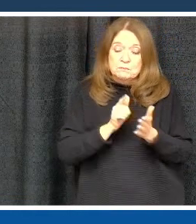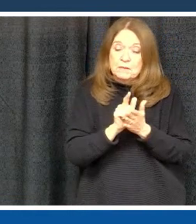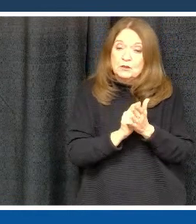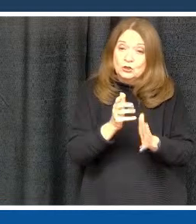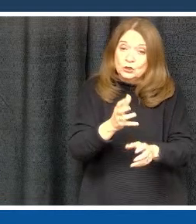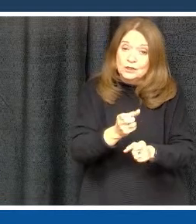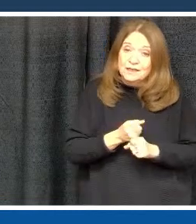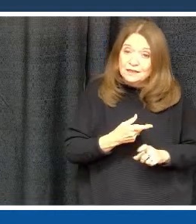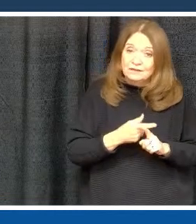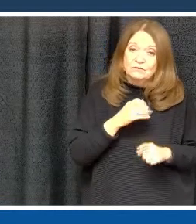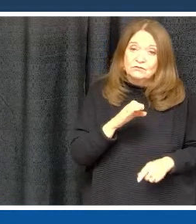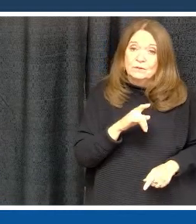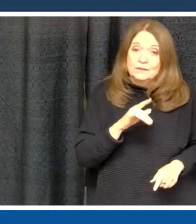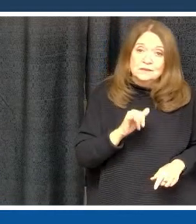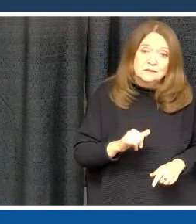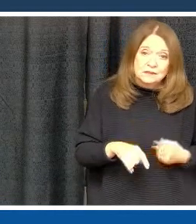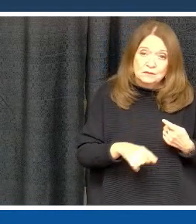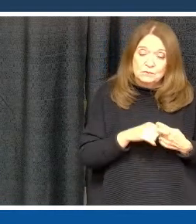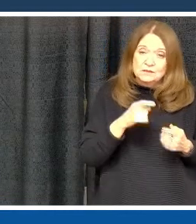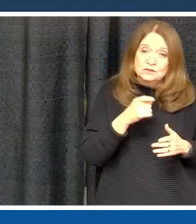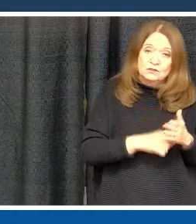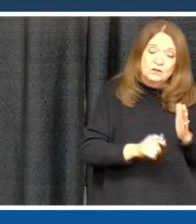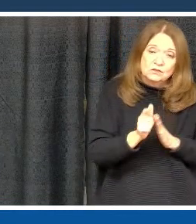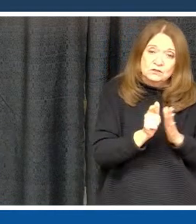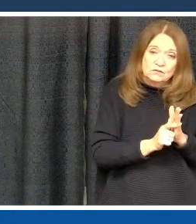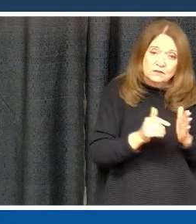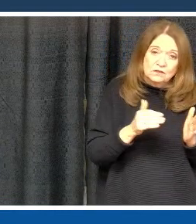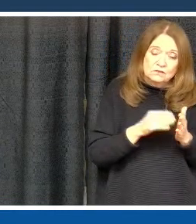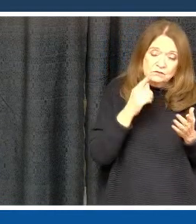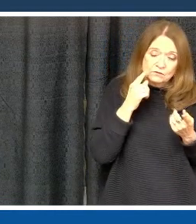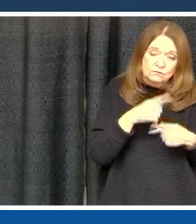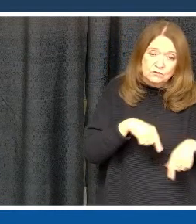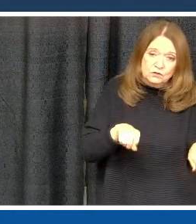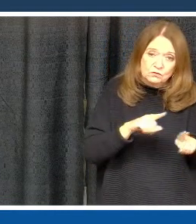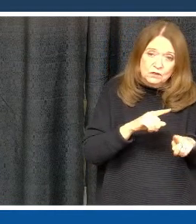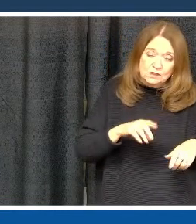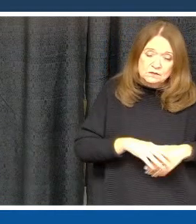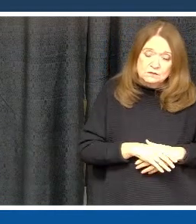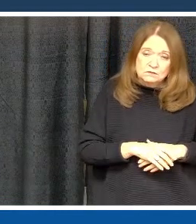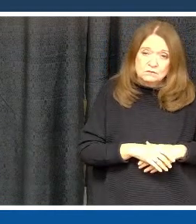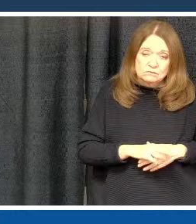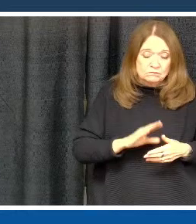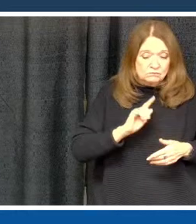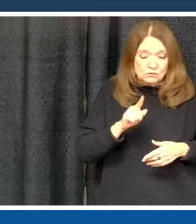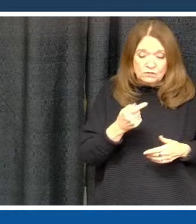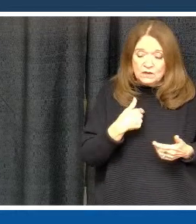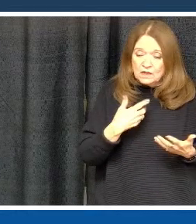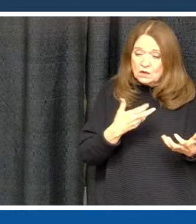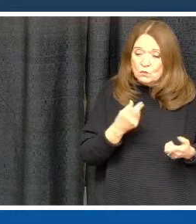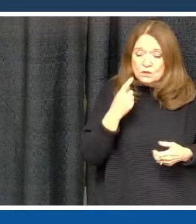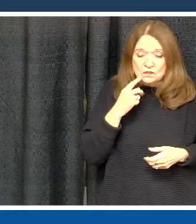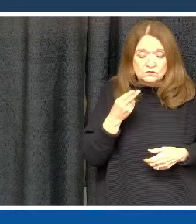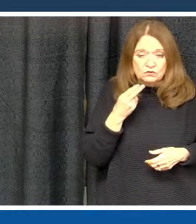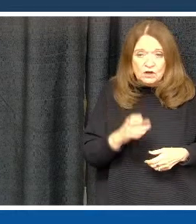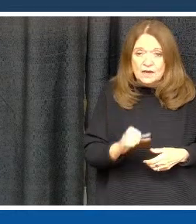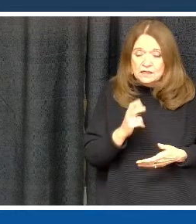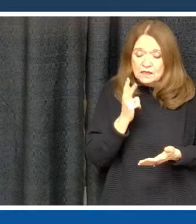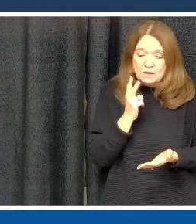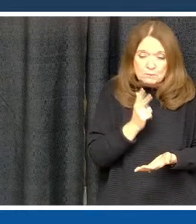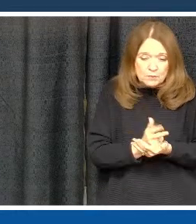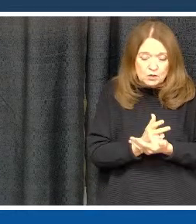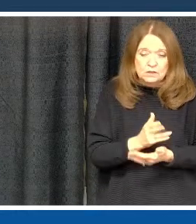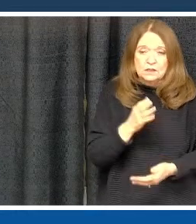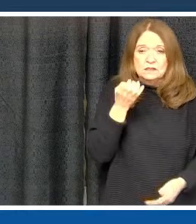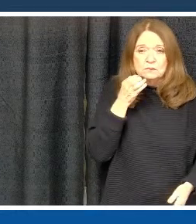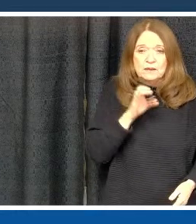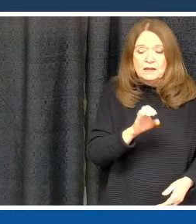the city, plus the cost of the lawsuit for you guys. All I want is for handicap parking to be